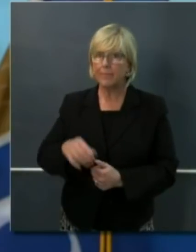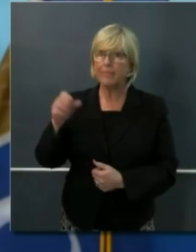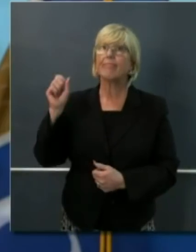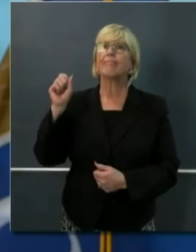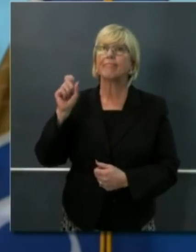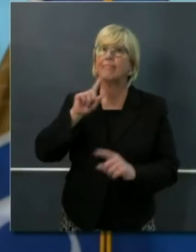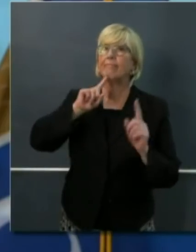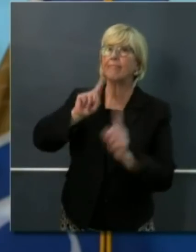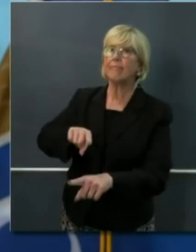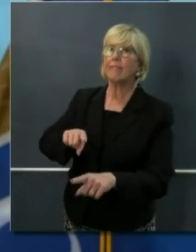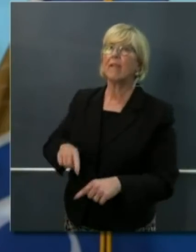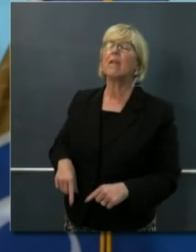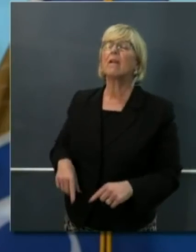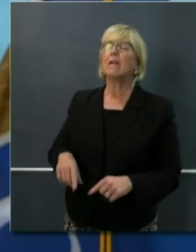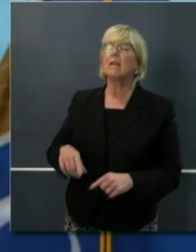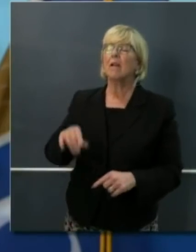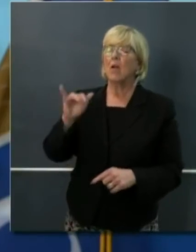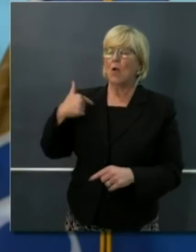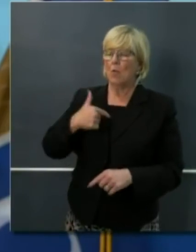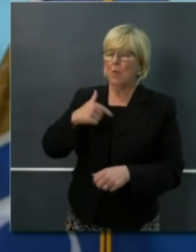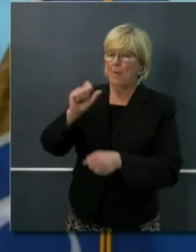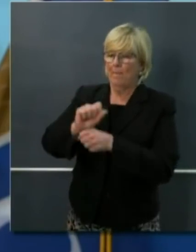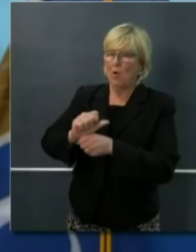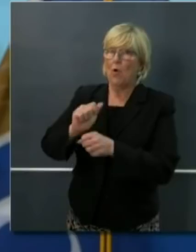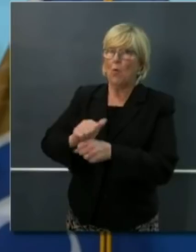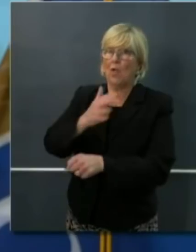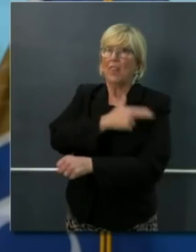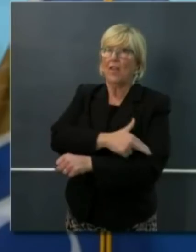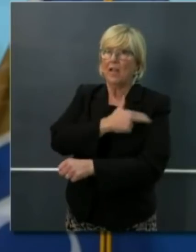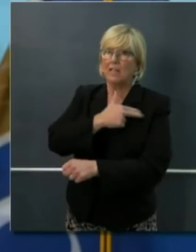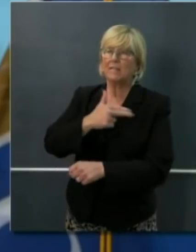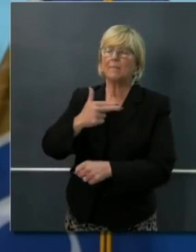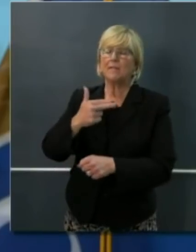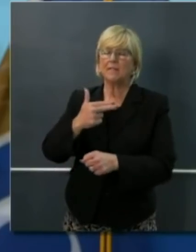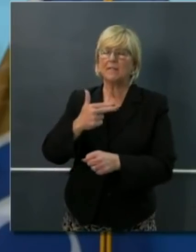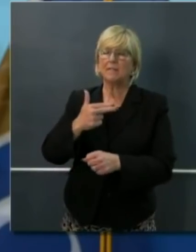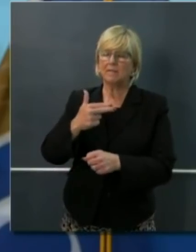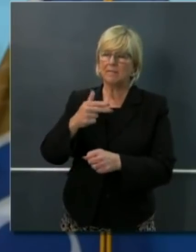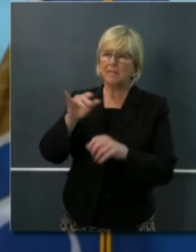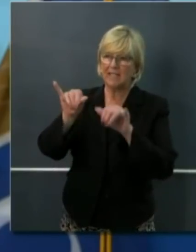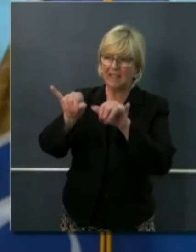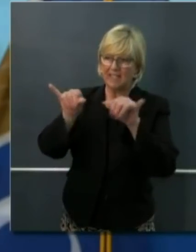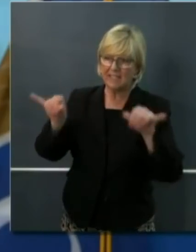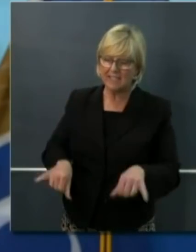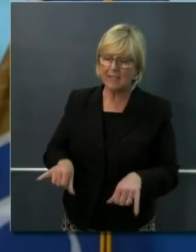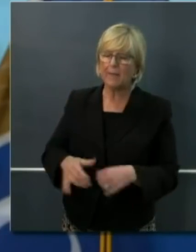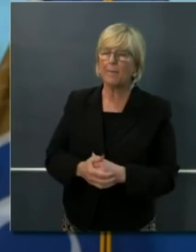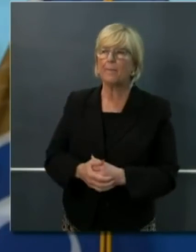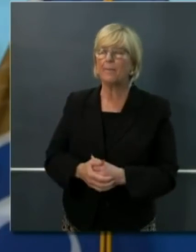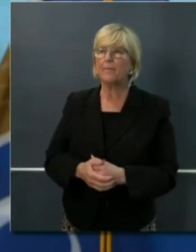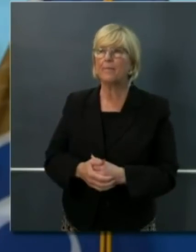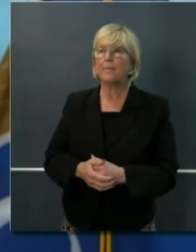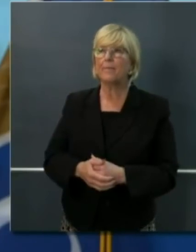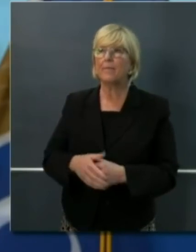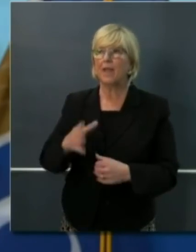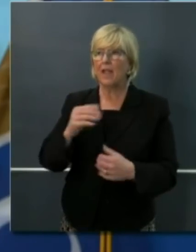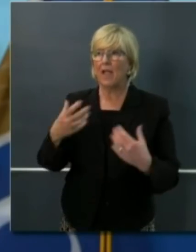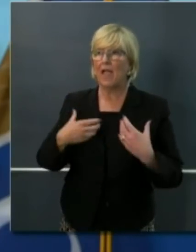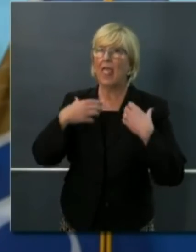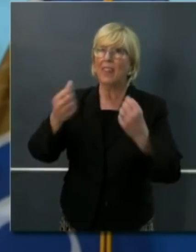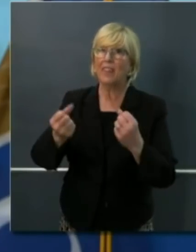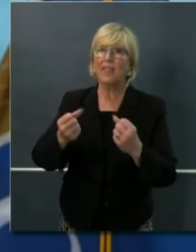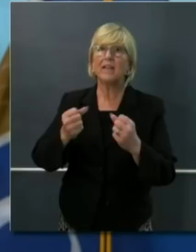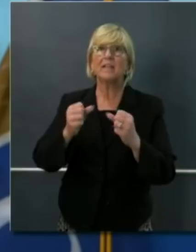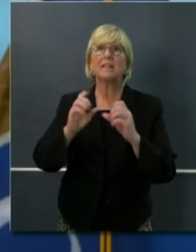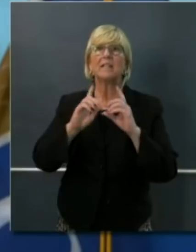been working within the healthcare delivery system broadly defined, not just the hospitals, and working with health departments all across the